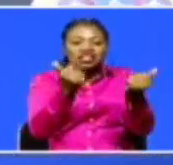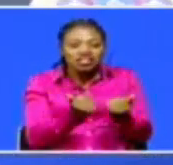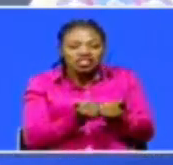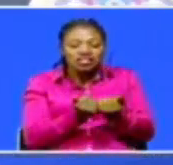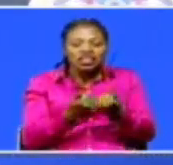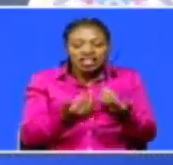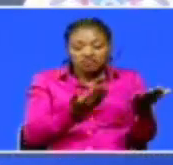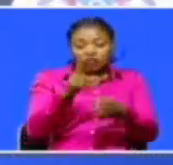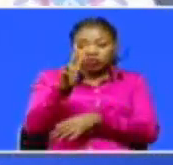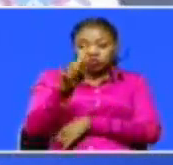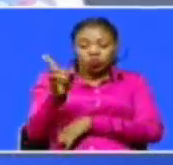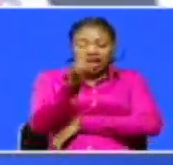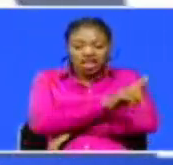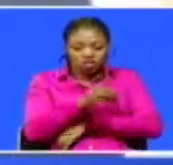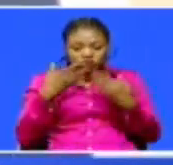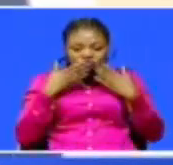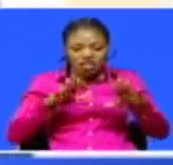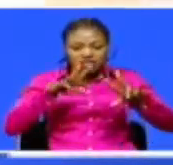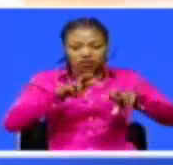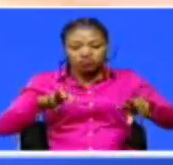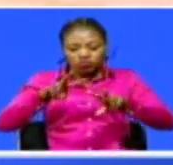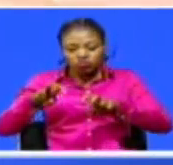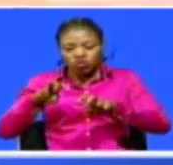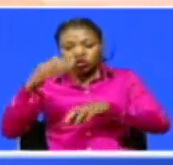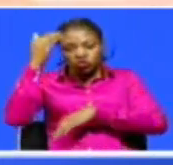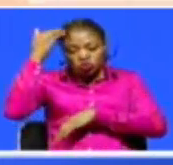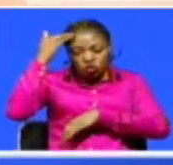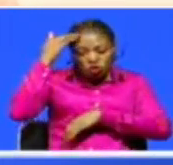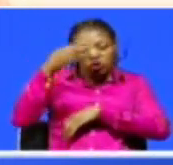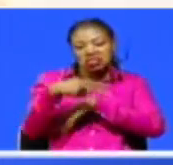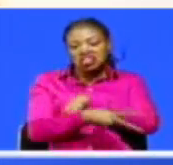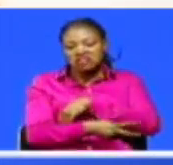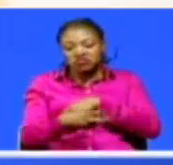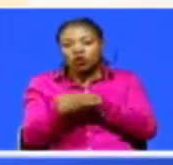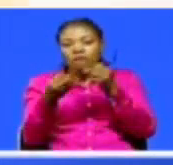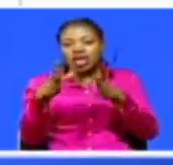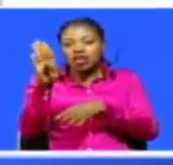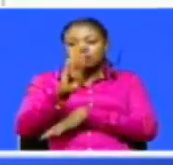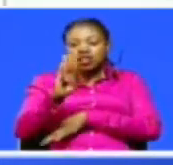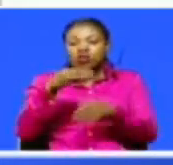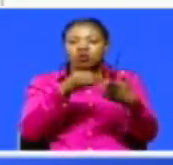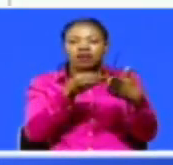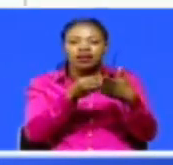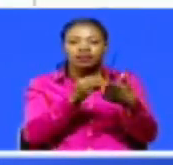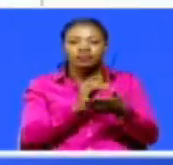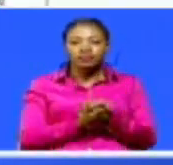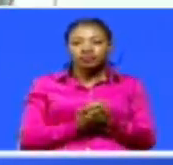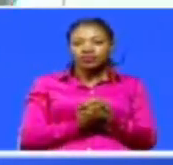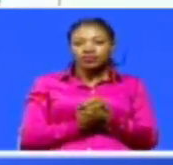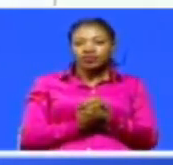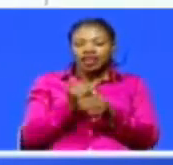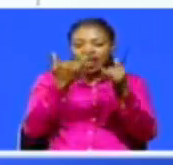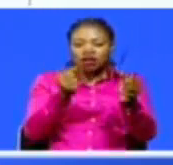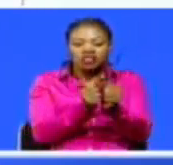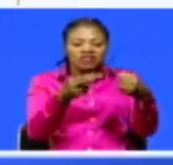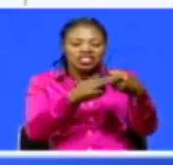21-day ultimatum to finalize the probe into the alleged multi-billion shillings KEMSA fund scandal. It is now